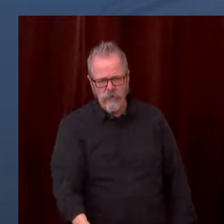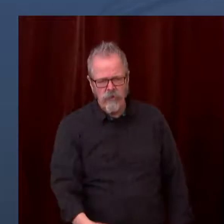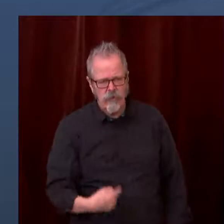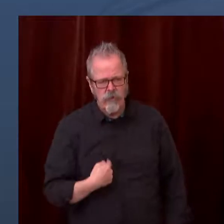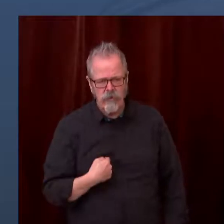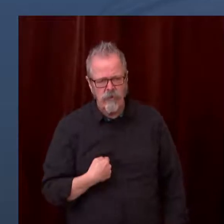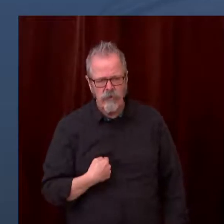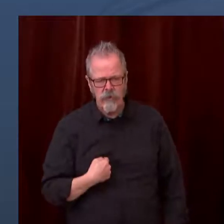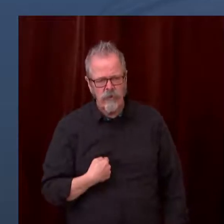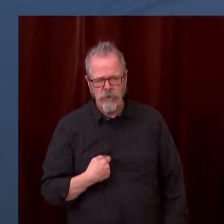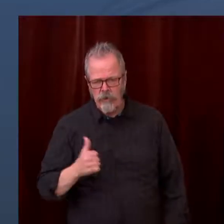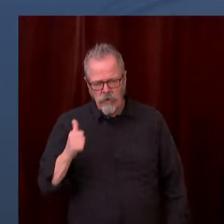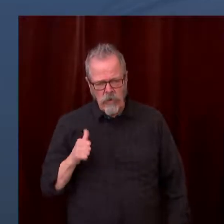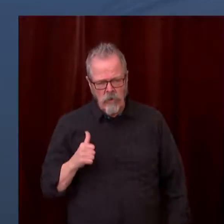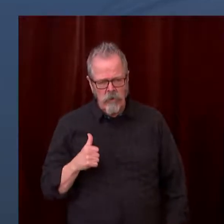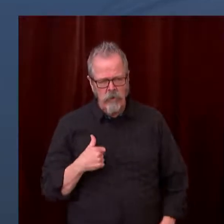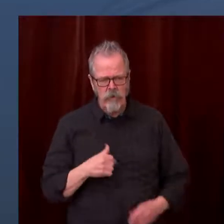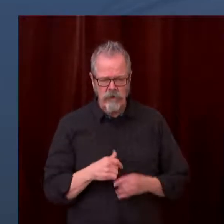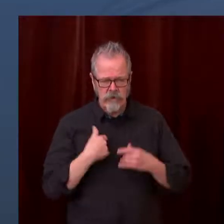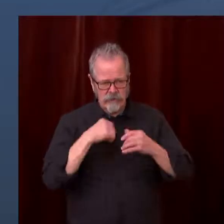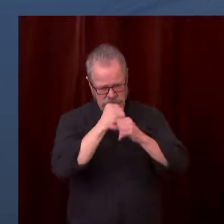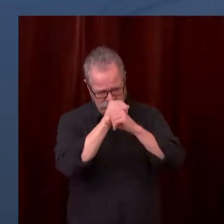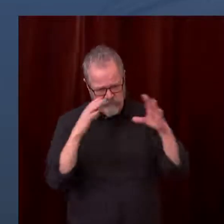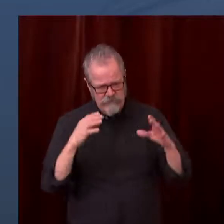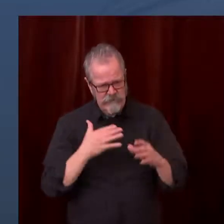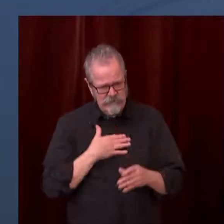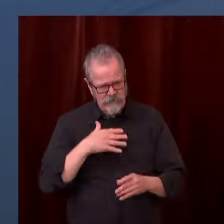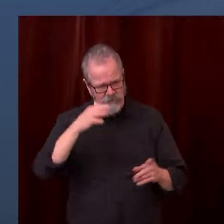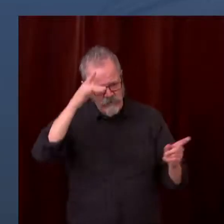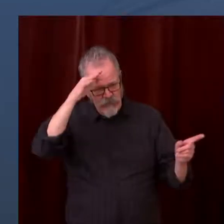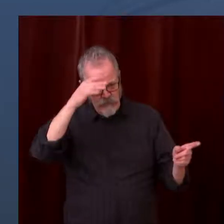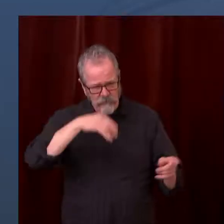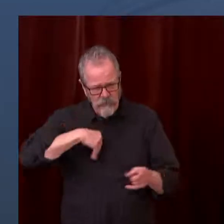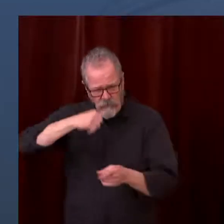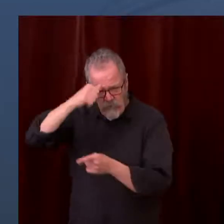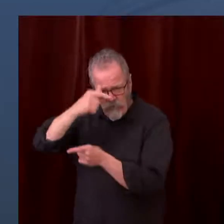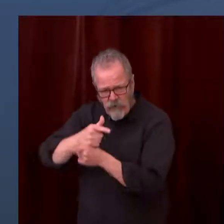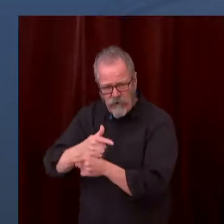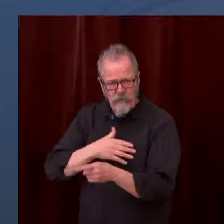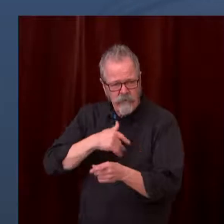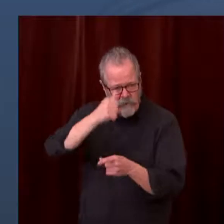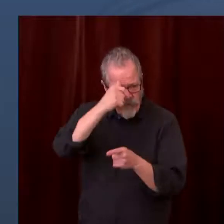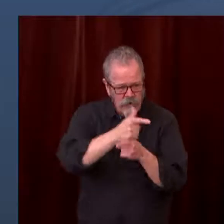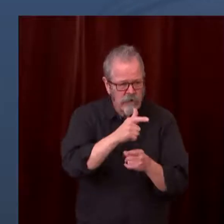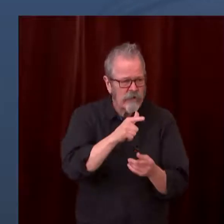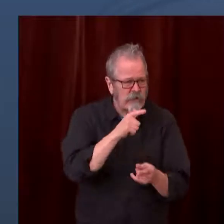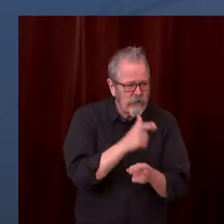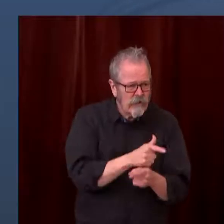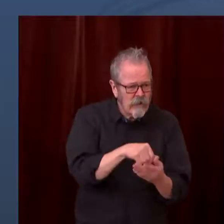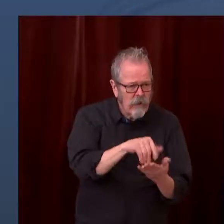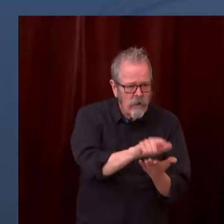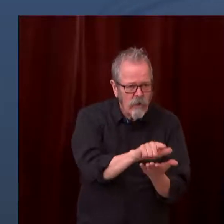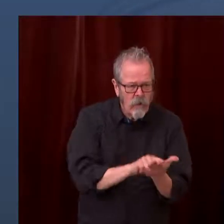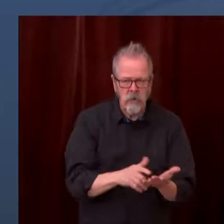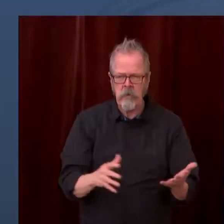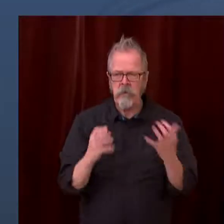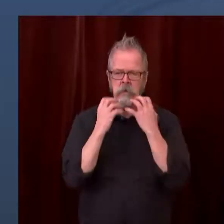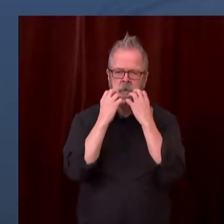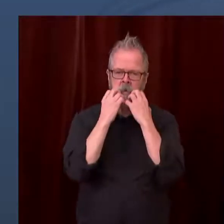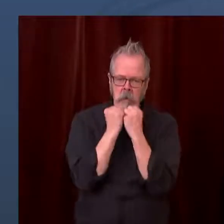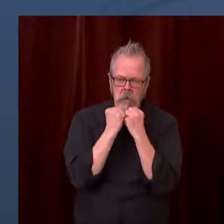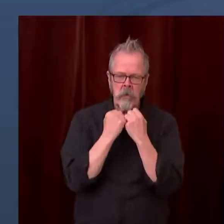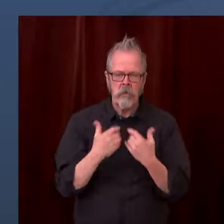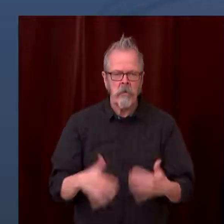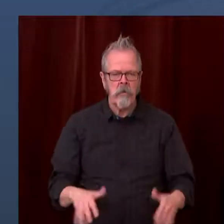think of this issue. But I would have no hesitation on this green earth to ask my brother to go to